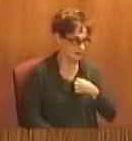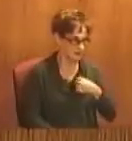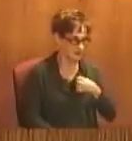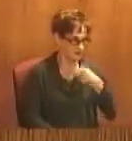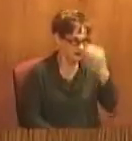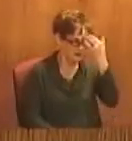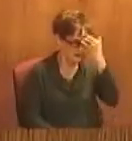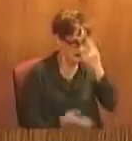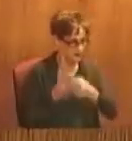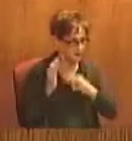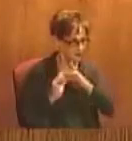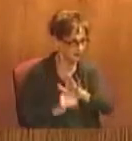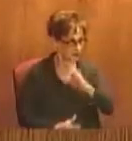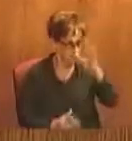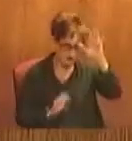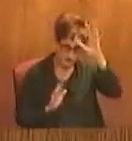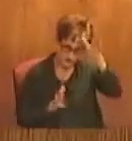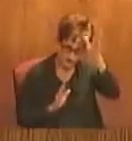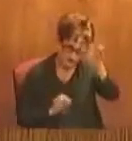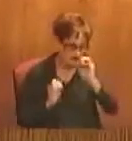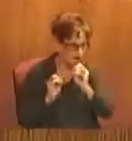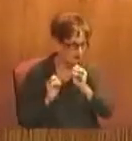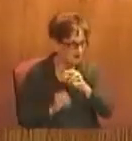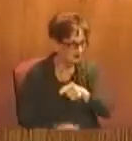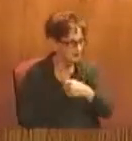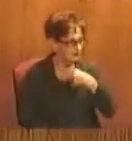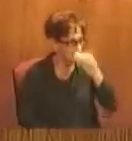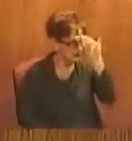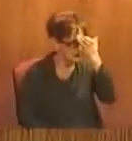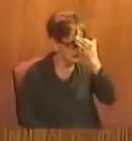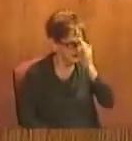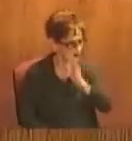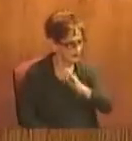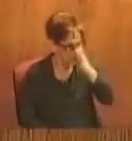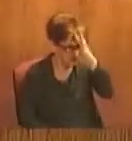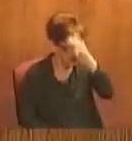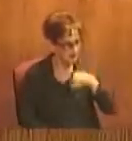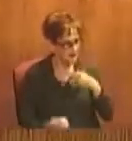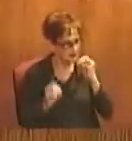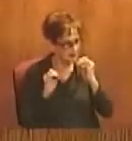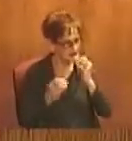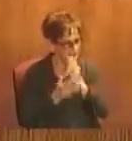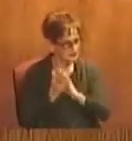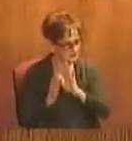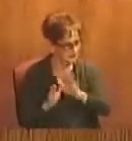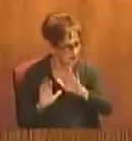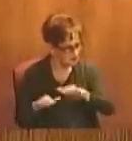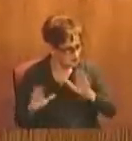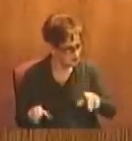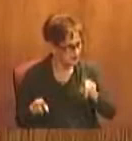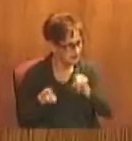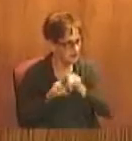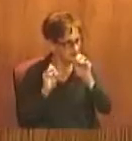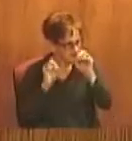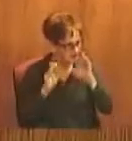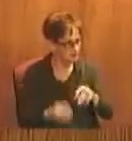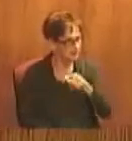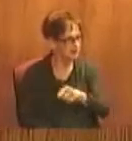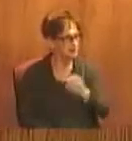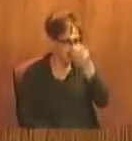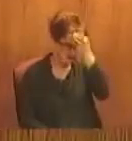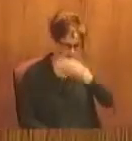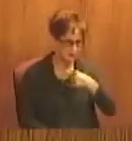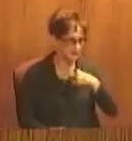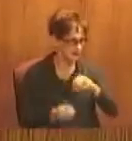your grandfather instilled in you. I know what your daddy instilled in you. I've taught some of your children. And as a teacher, they have told me